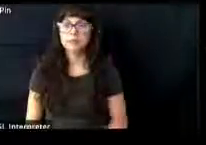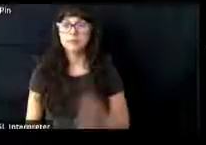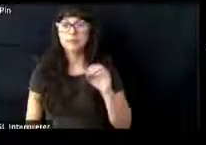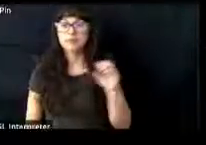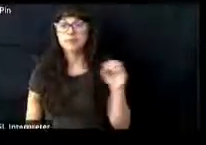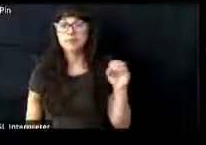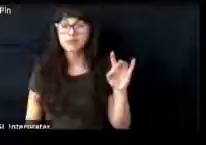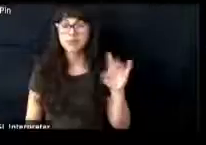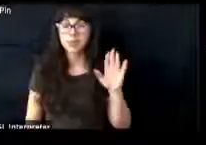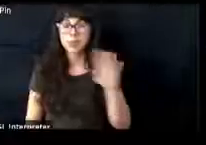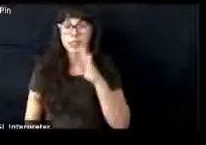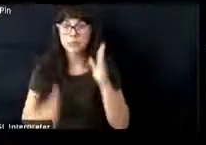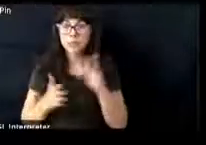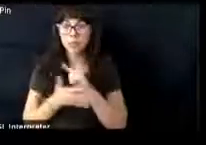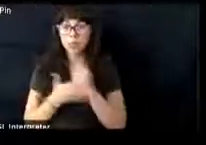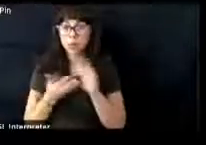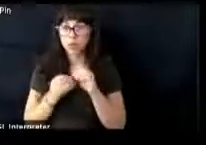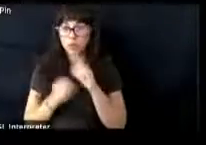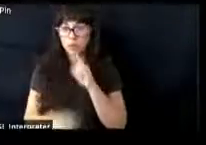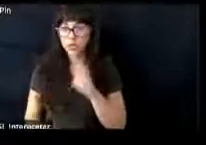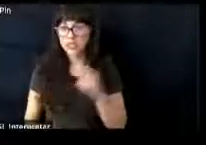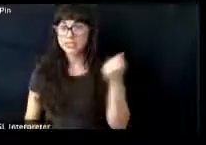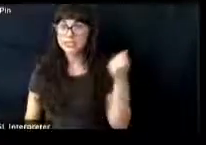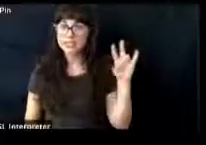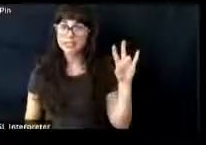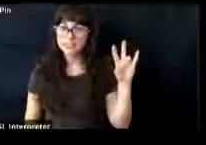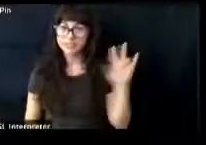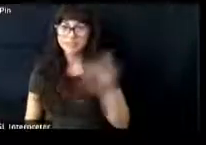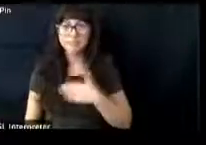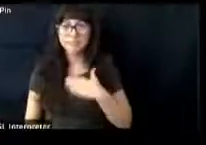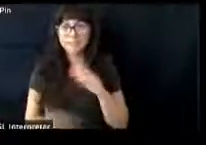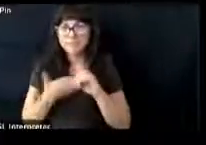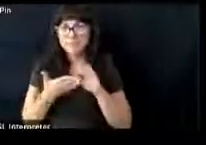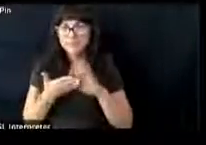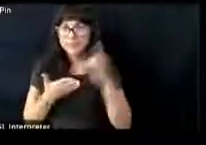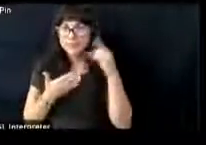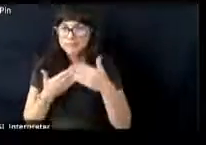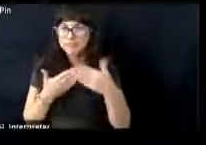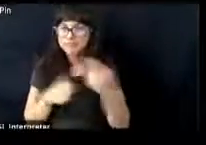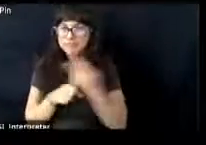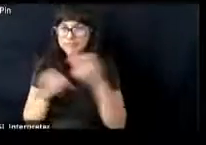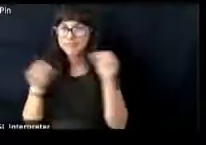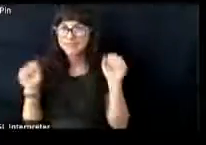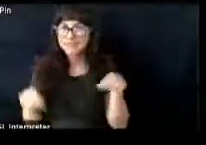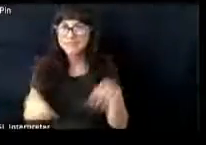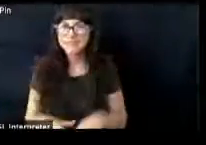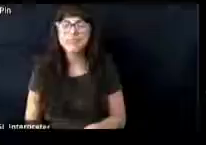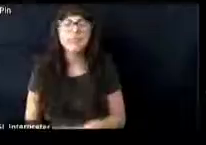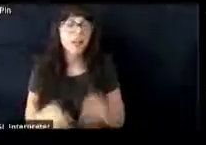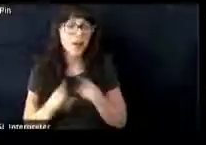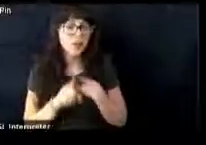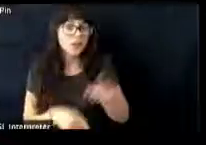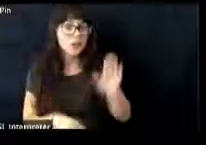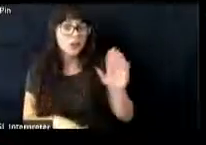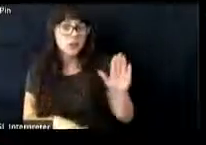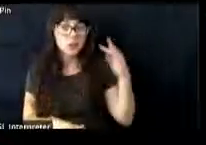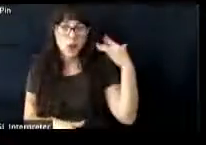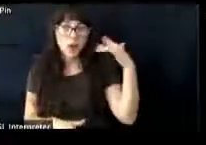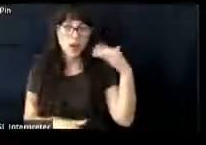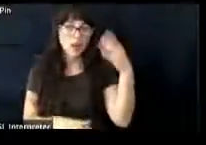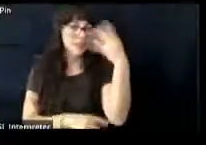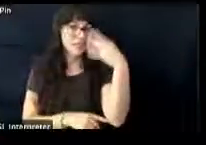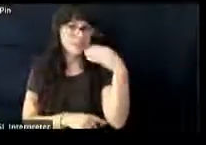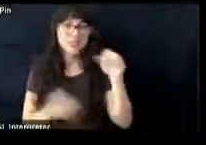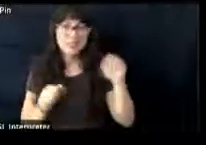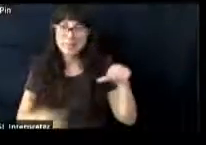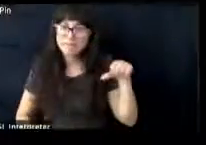.008, your speaker order number is 17. If you'll please make note of that for future reference. You can now enable your audio and video in the lower left